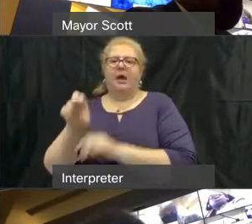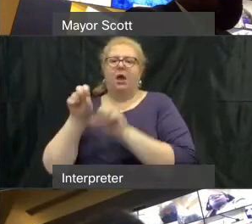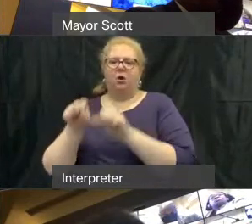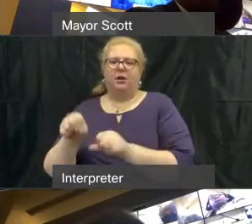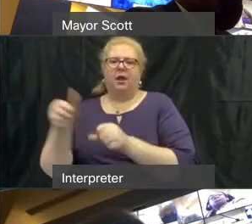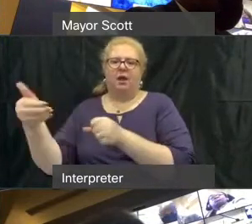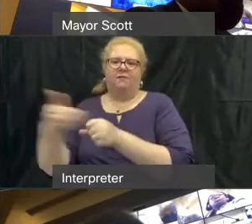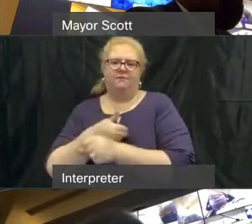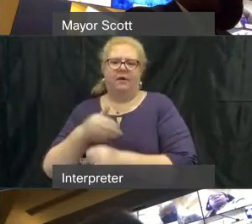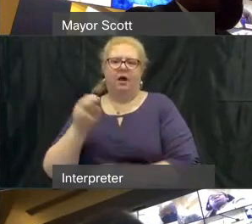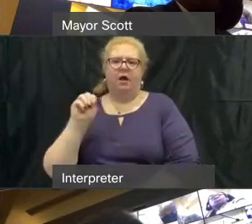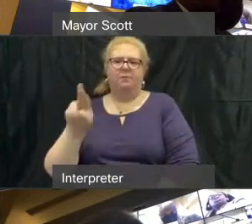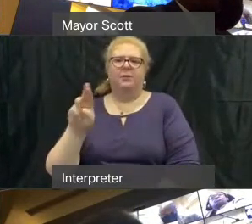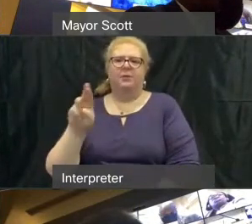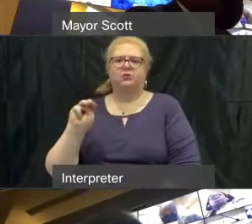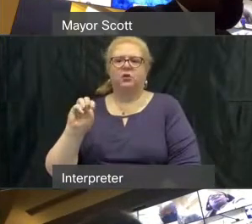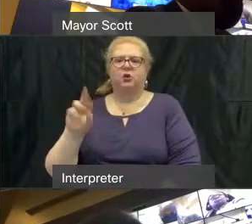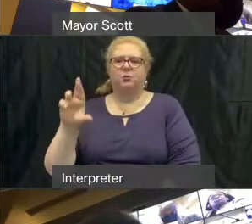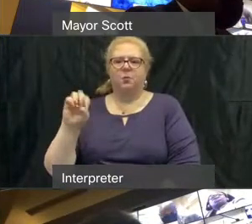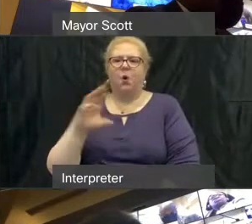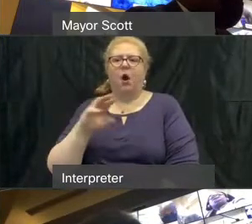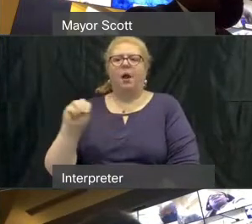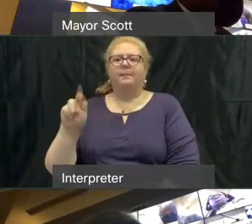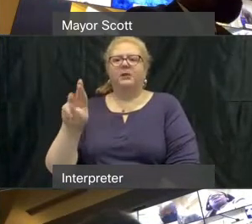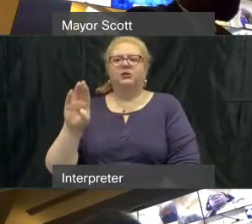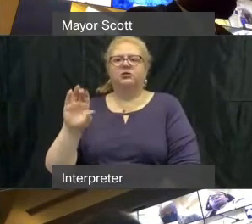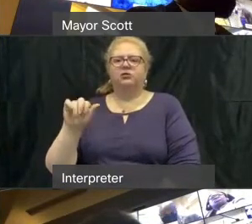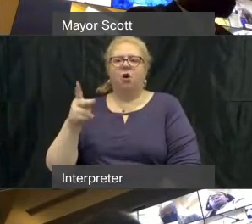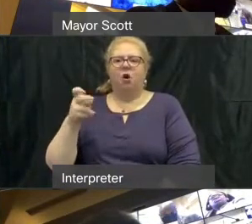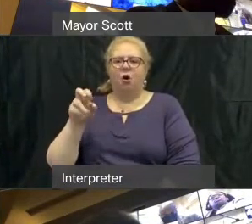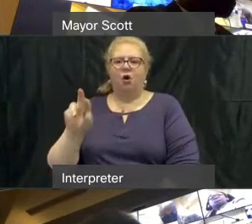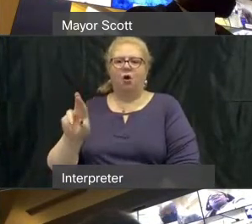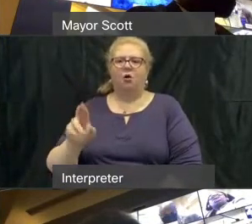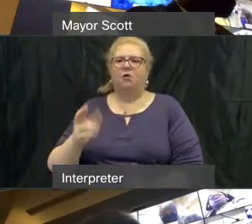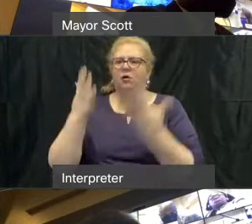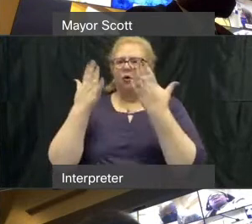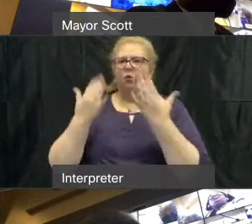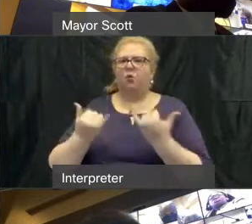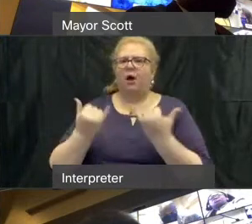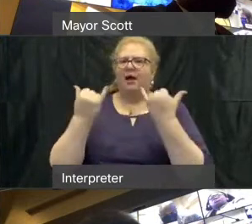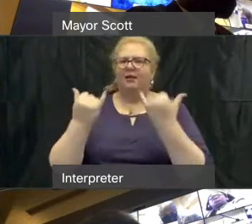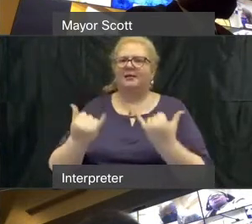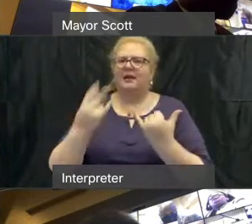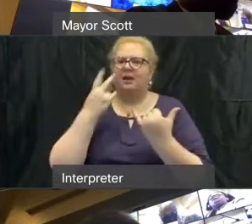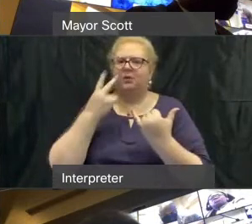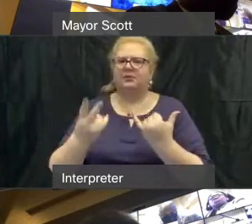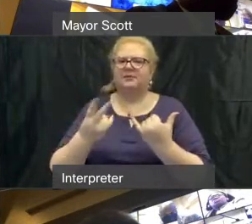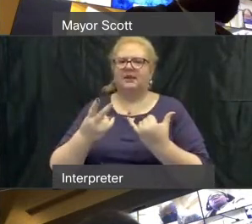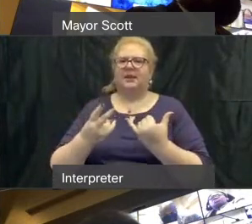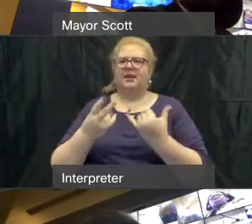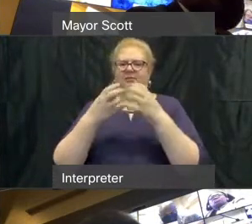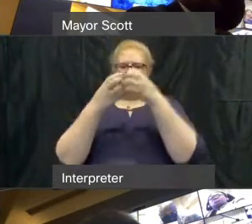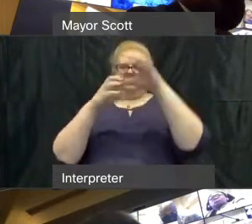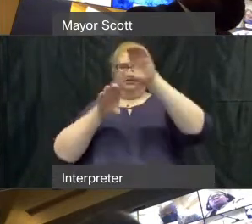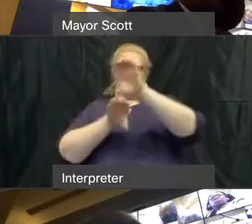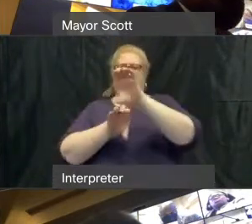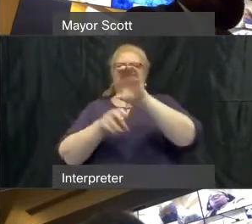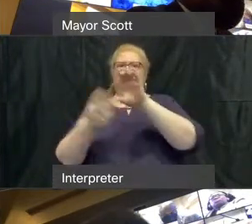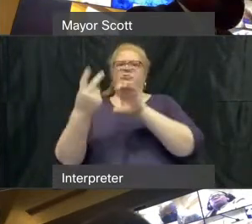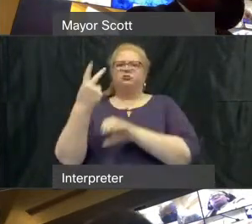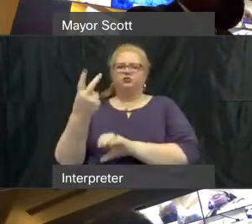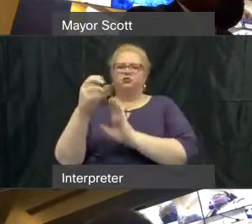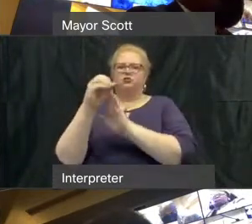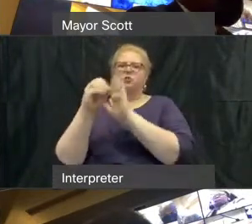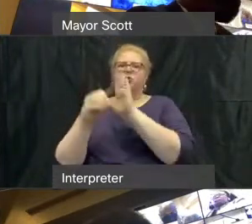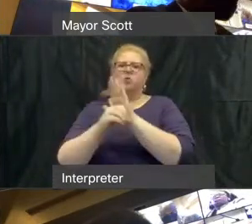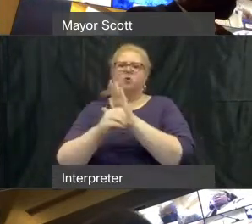Carpenter. So do you know why we are now seeing this divided into two ordinances instead of the one ordinance